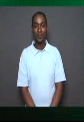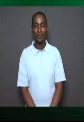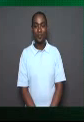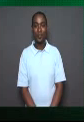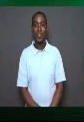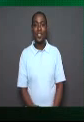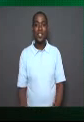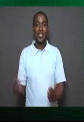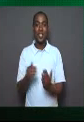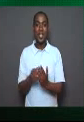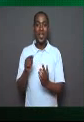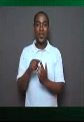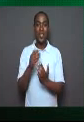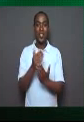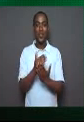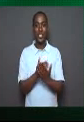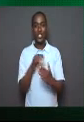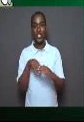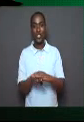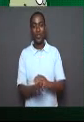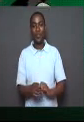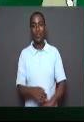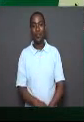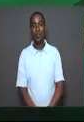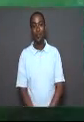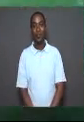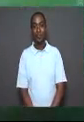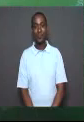Let's get back to our lesson.